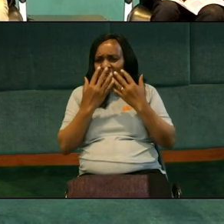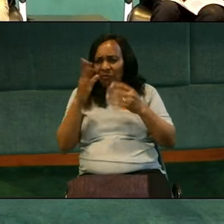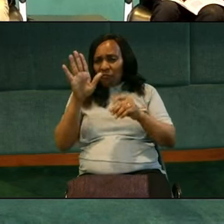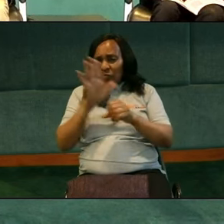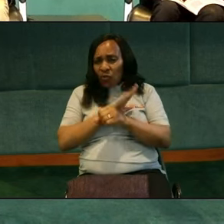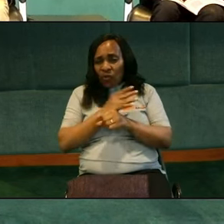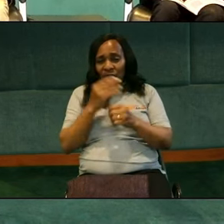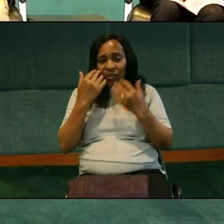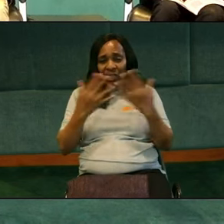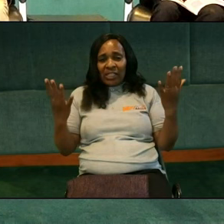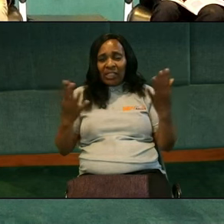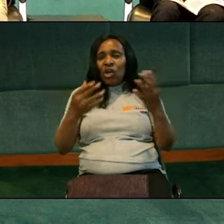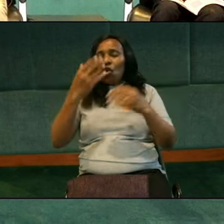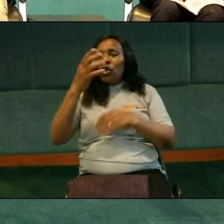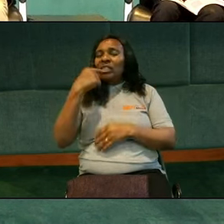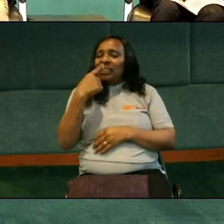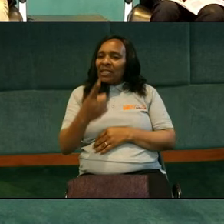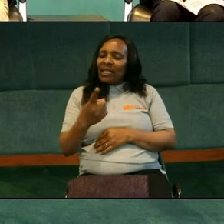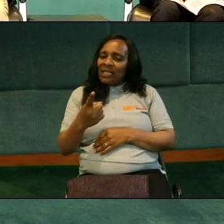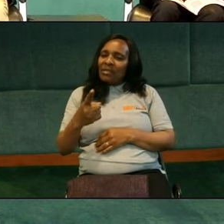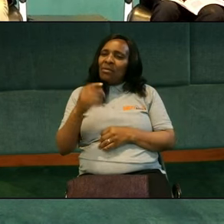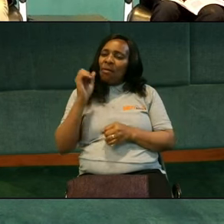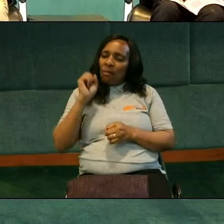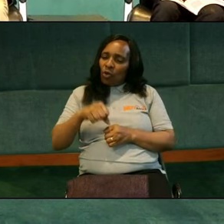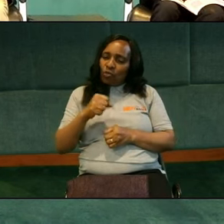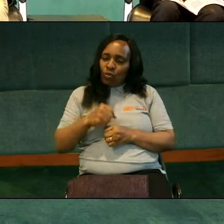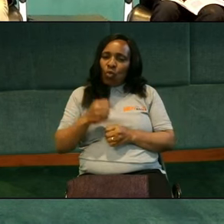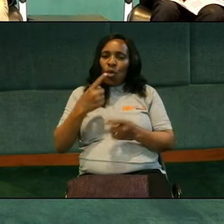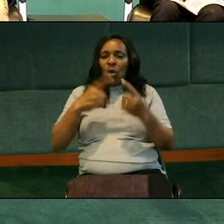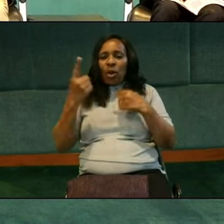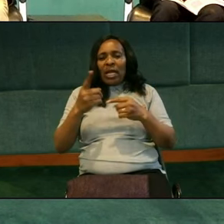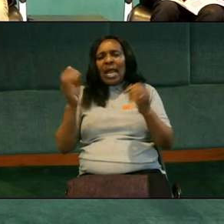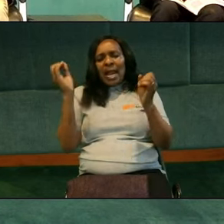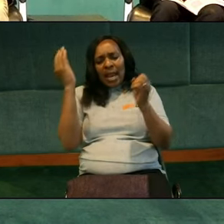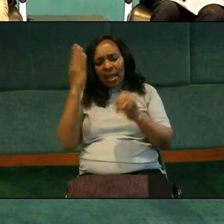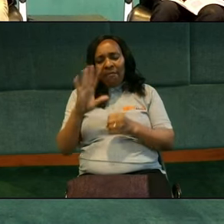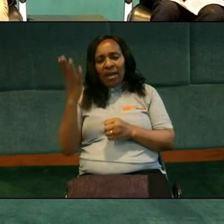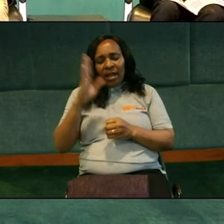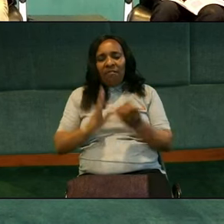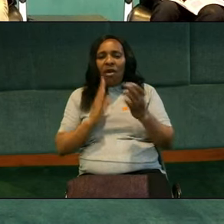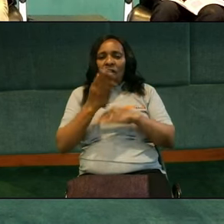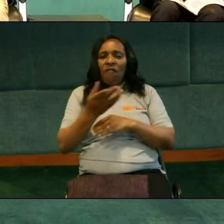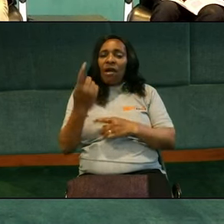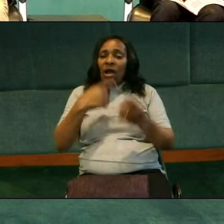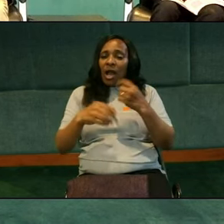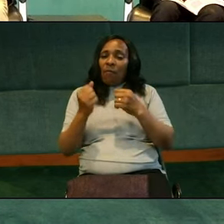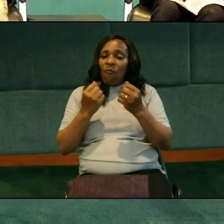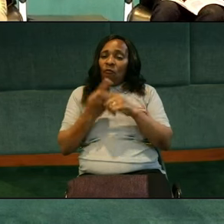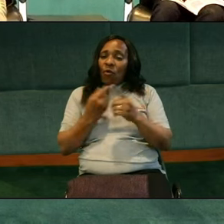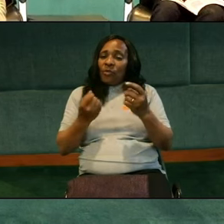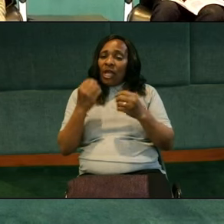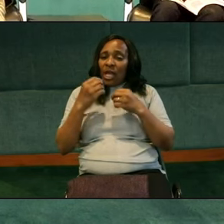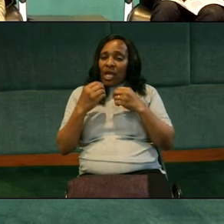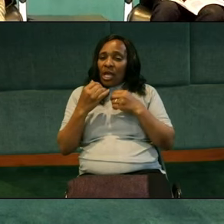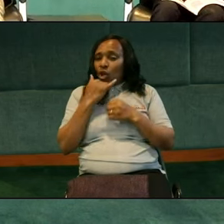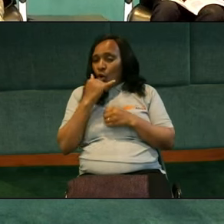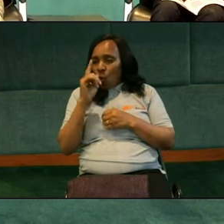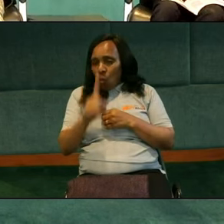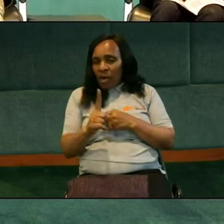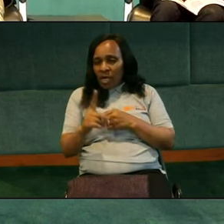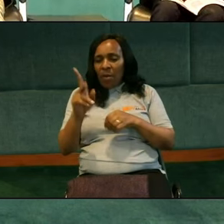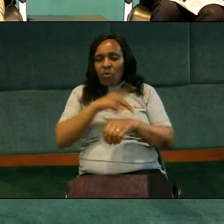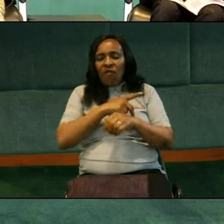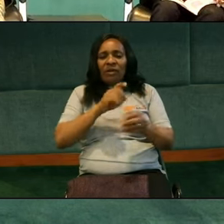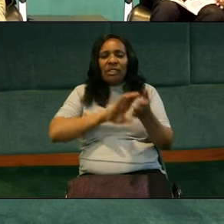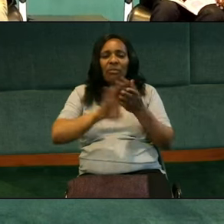he is faithful and he will not let us be overcome by the evil one. Now, Proverbs chapter 12, verse